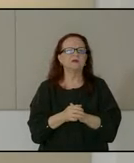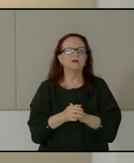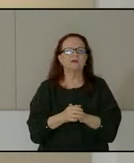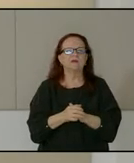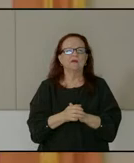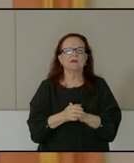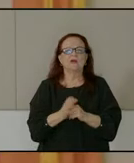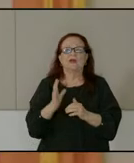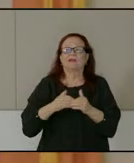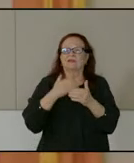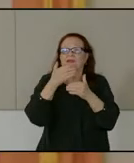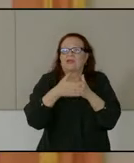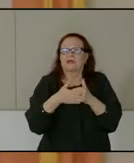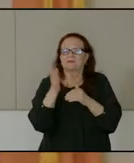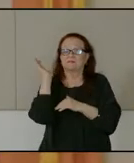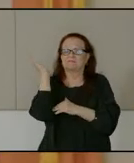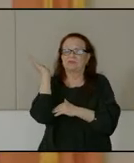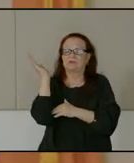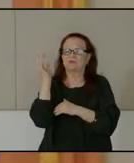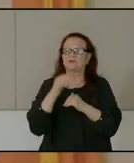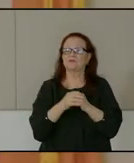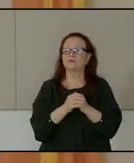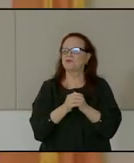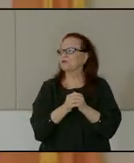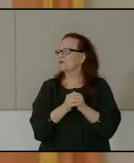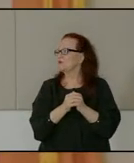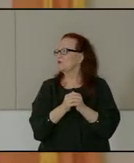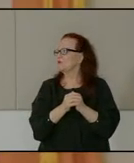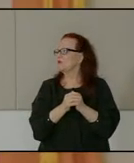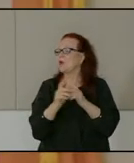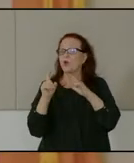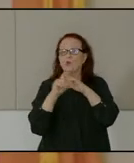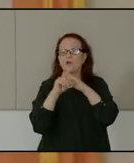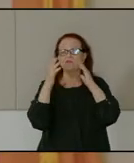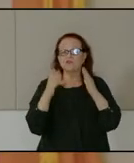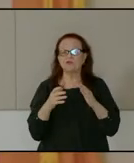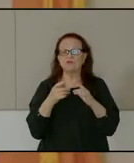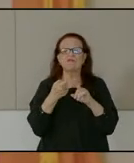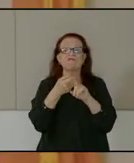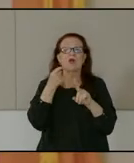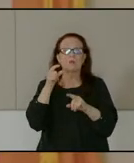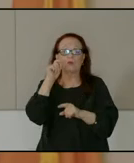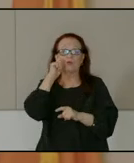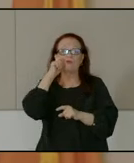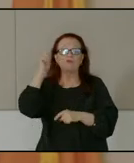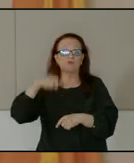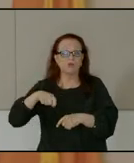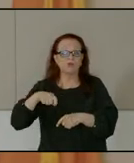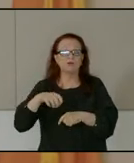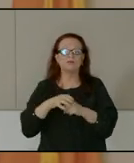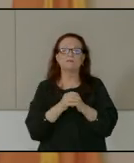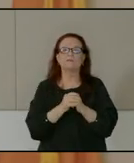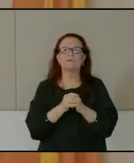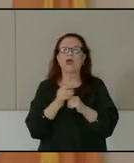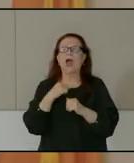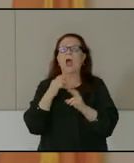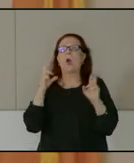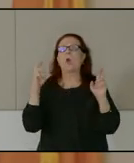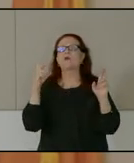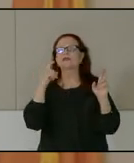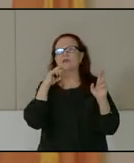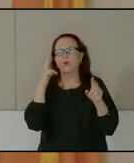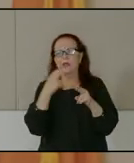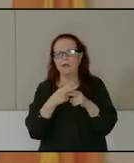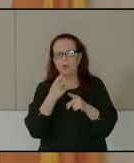Our next speaker is a refugee from the Ukraine. I hope I say your name correctly.